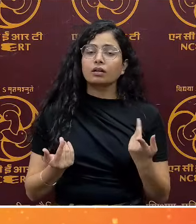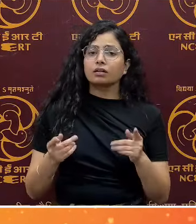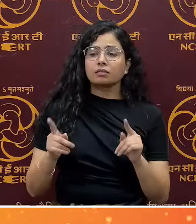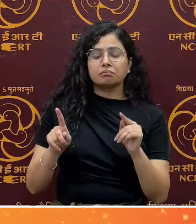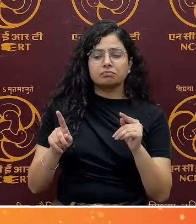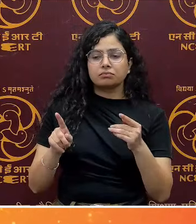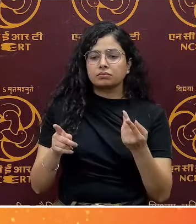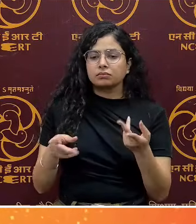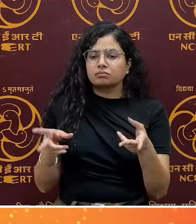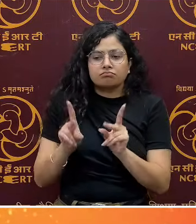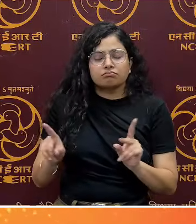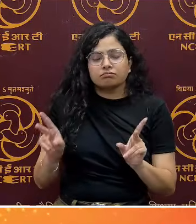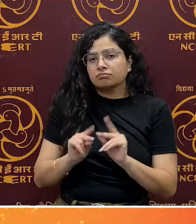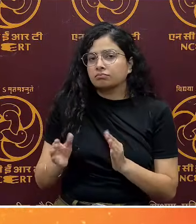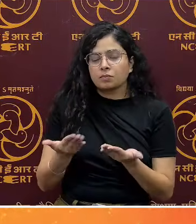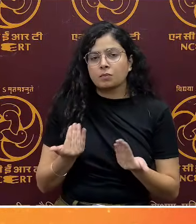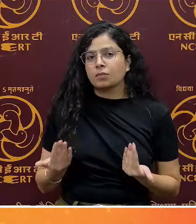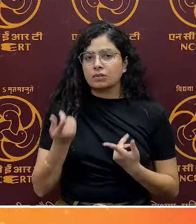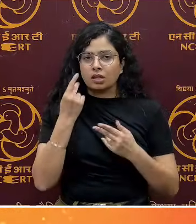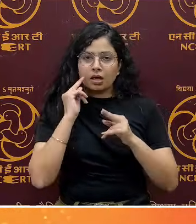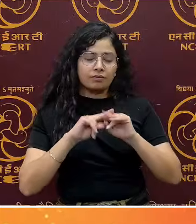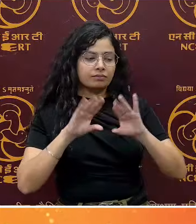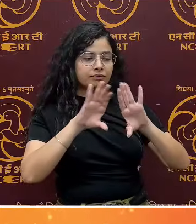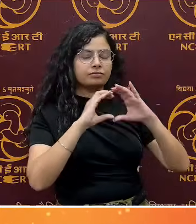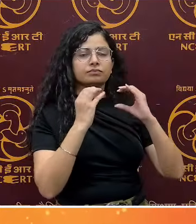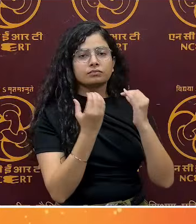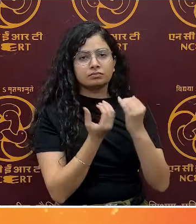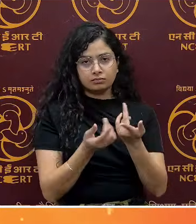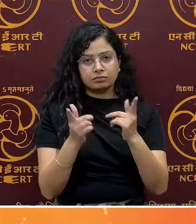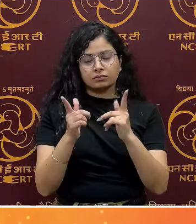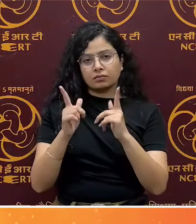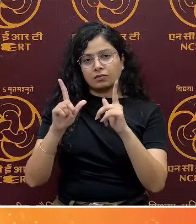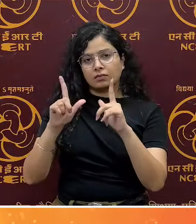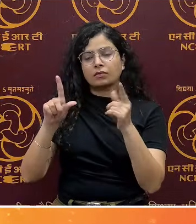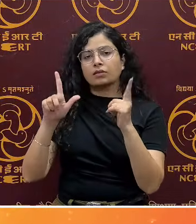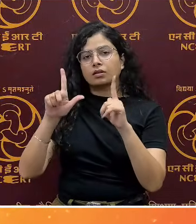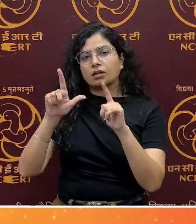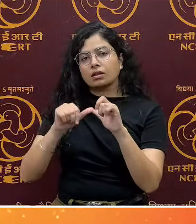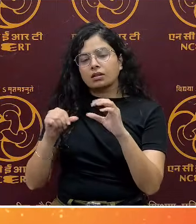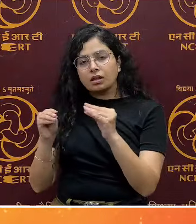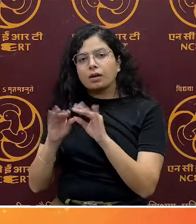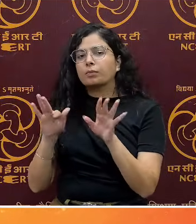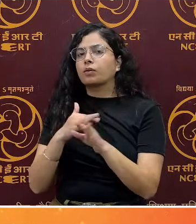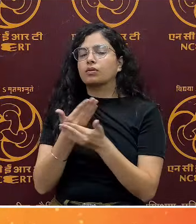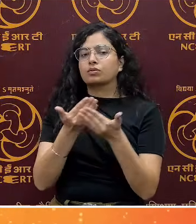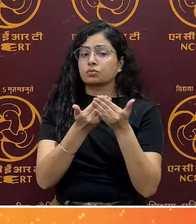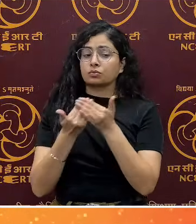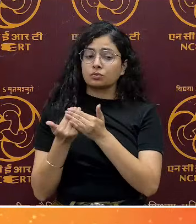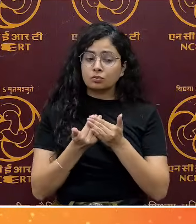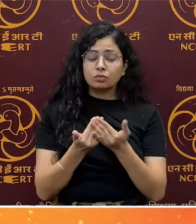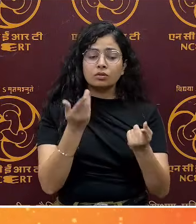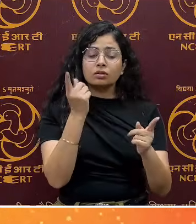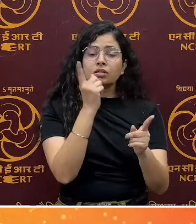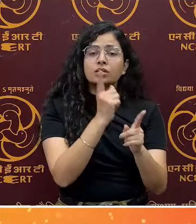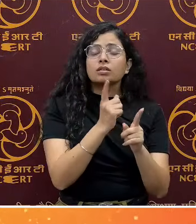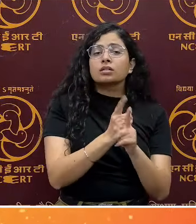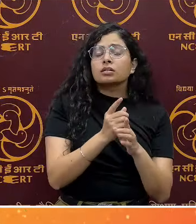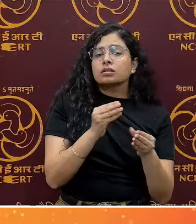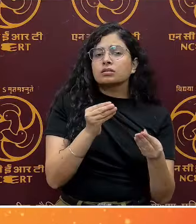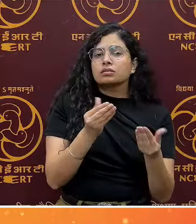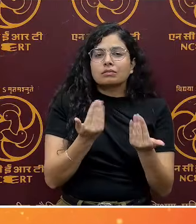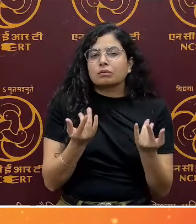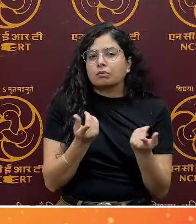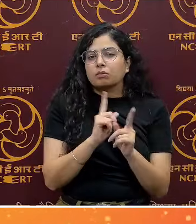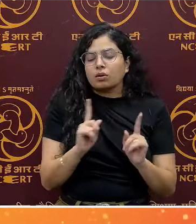of times. They in classrooms, in laboratories, in schools, teachers cannot give opportunity to